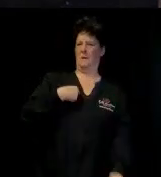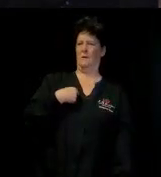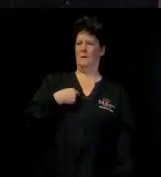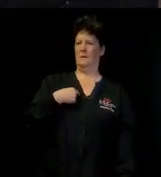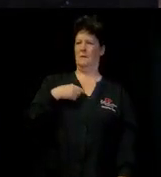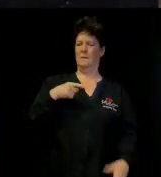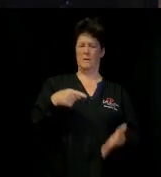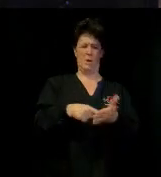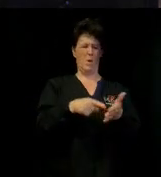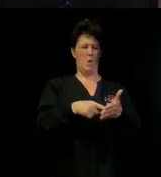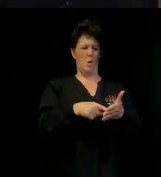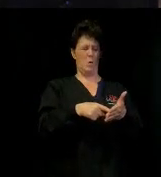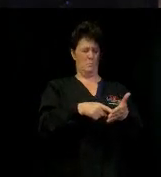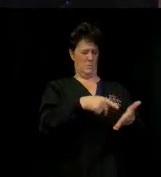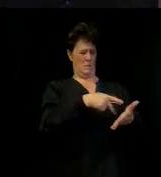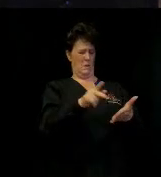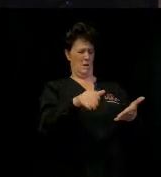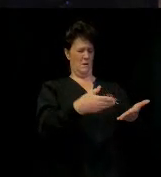mail. I don't care.